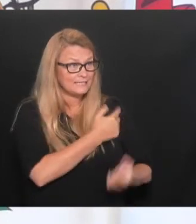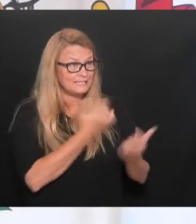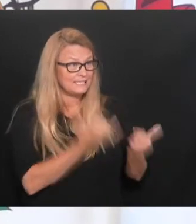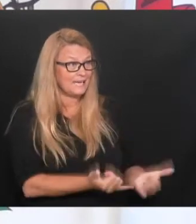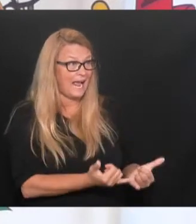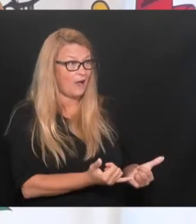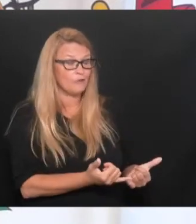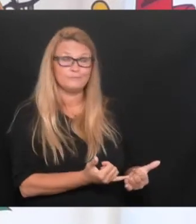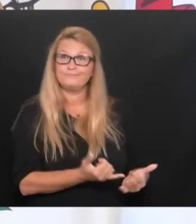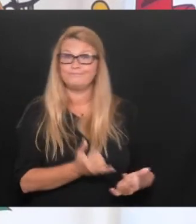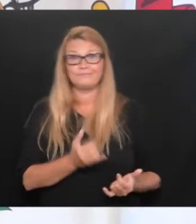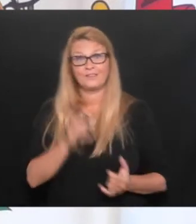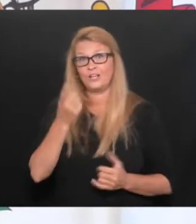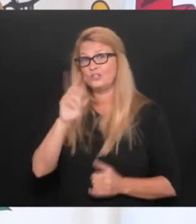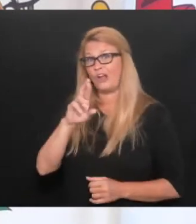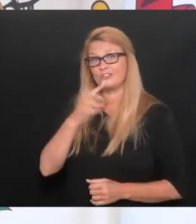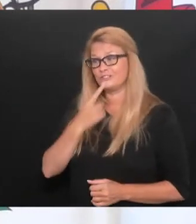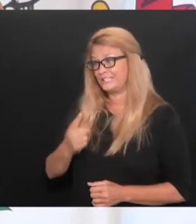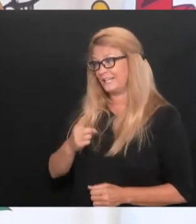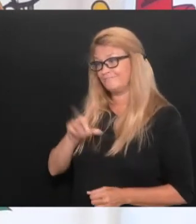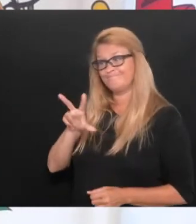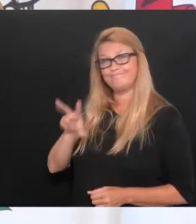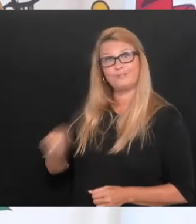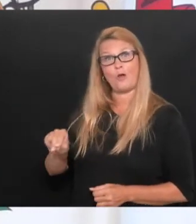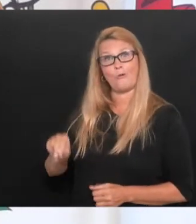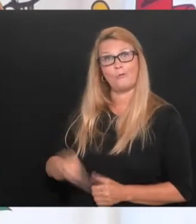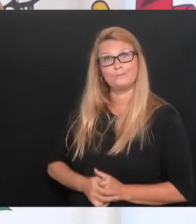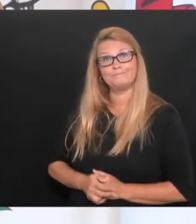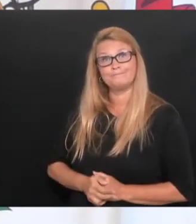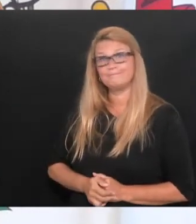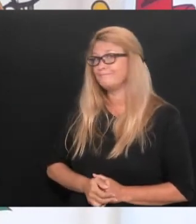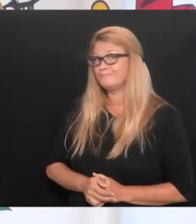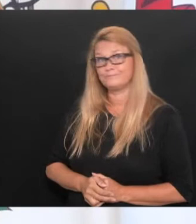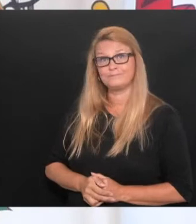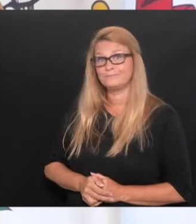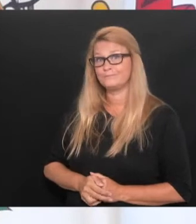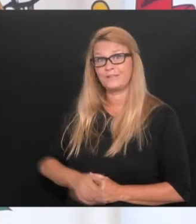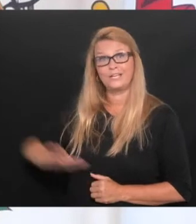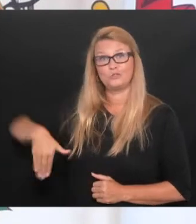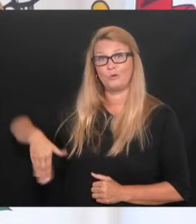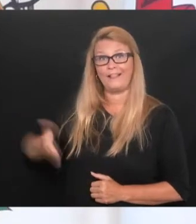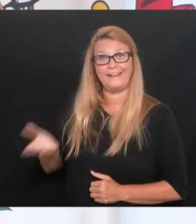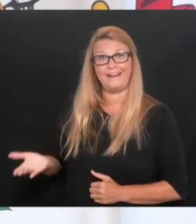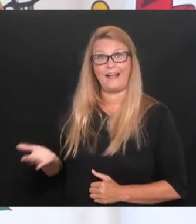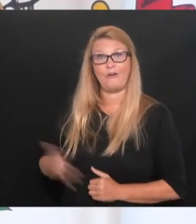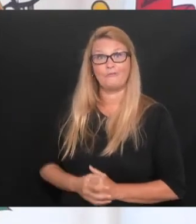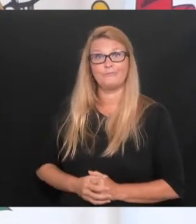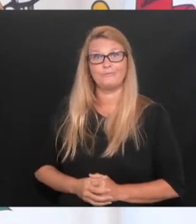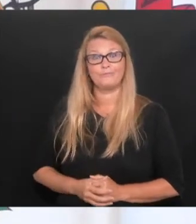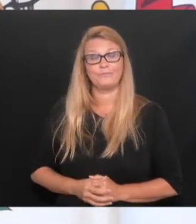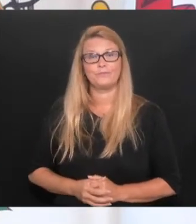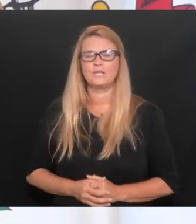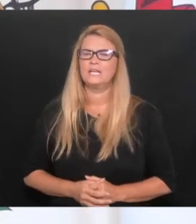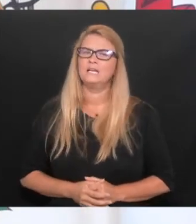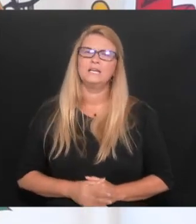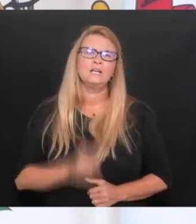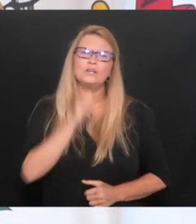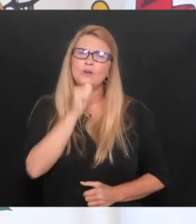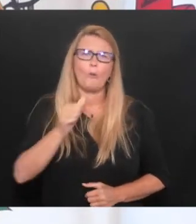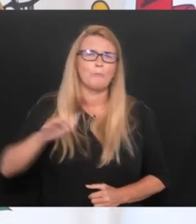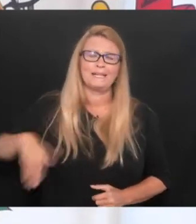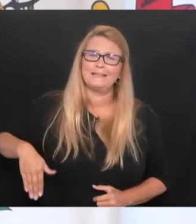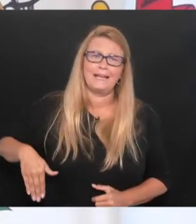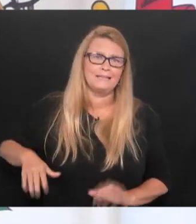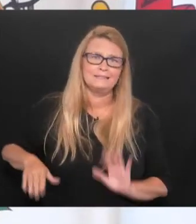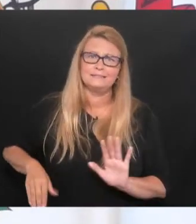And the doctors look at them and say, no, it's too late. So don't be too late.